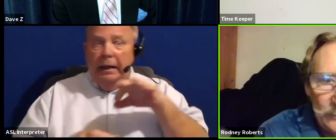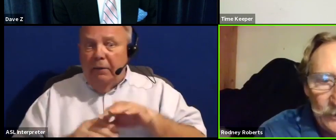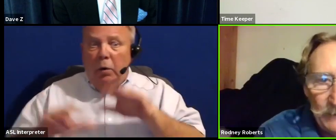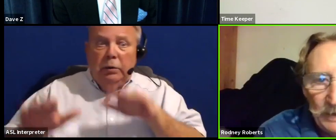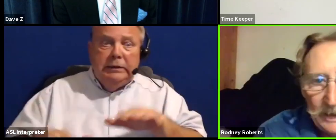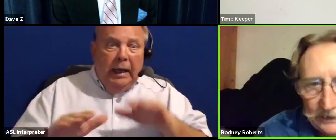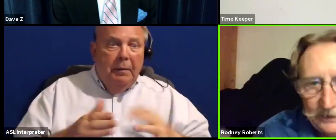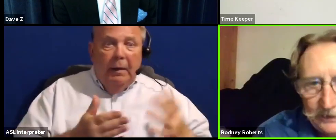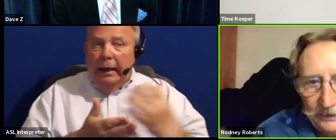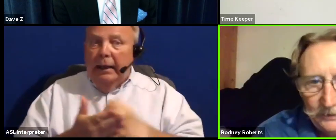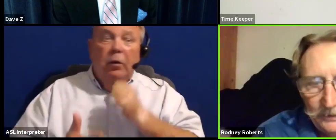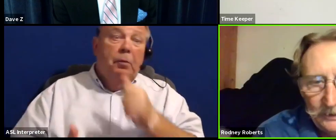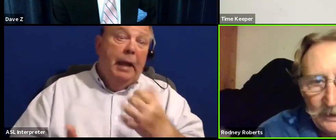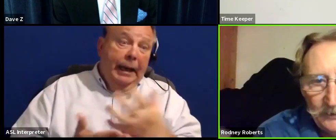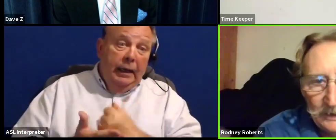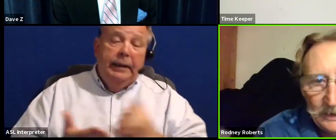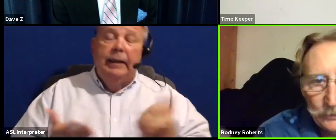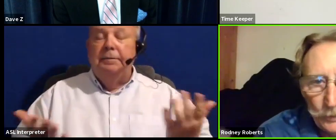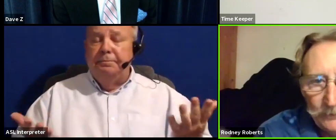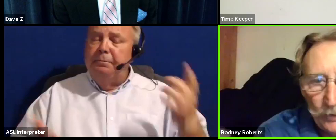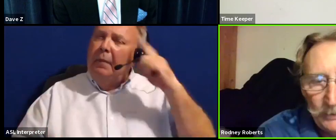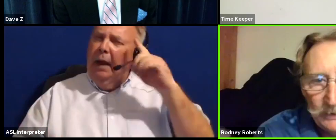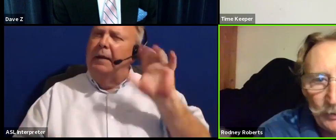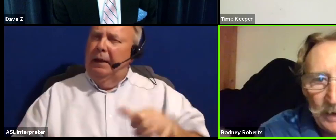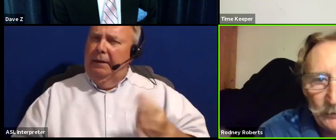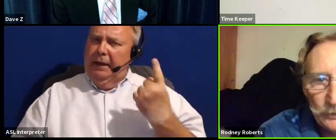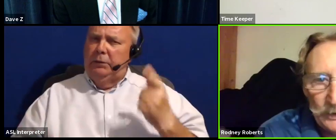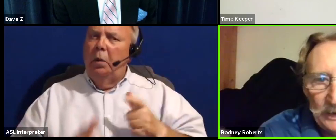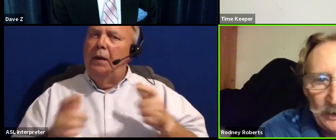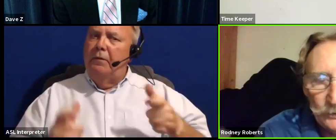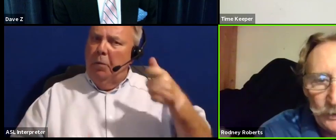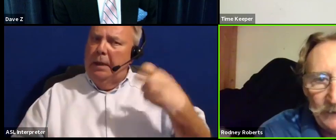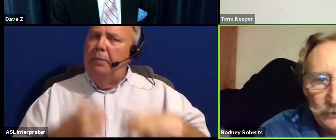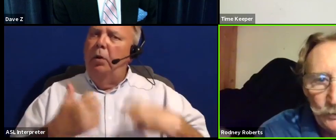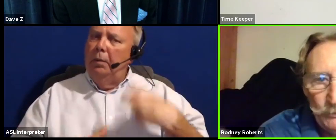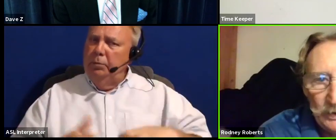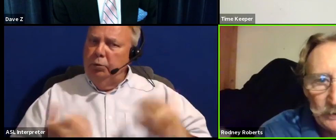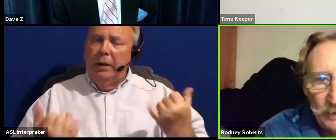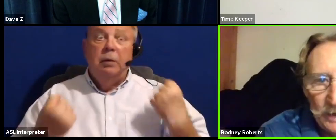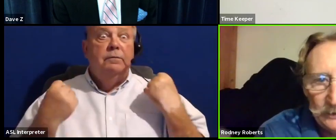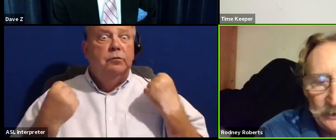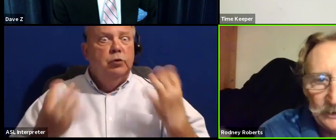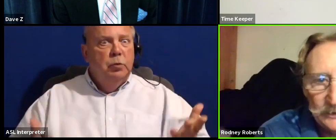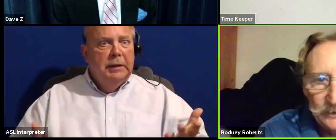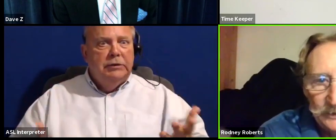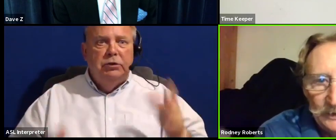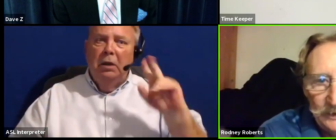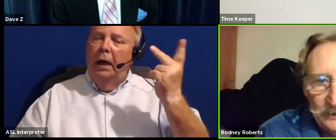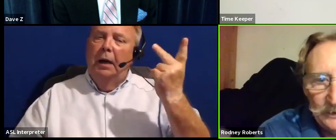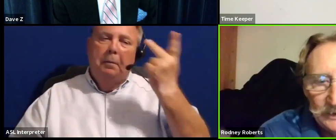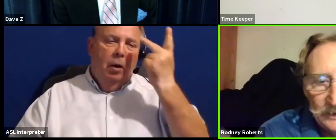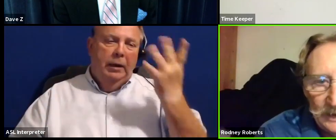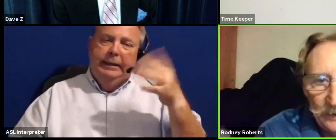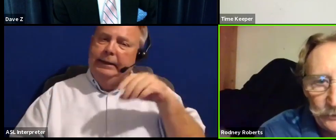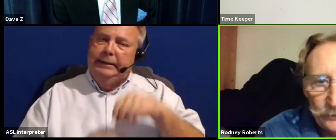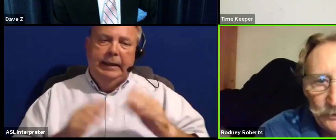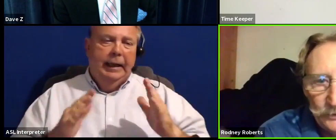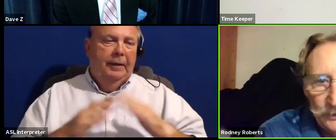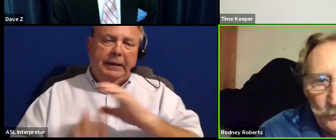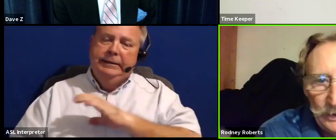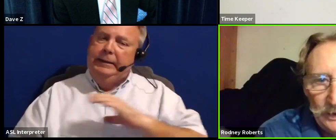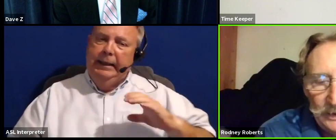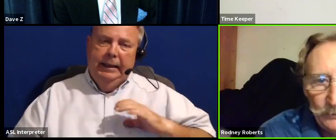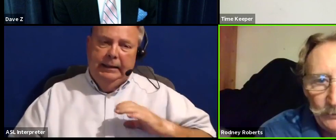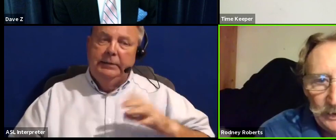get or I might not get. I think that's one of our big problems right now is we have too much politics in the city council.